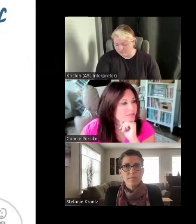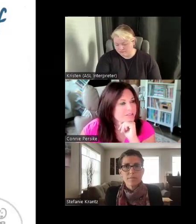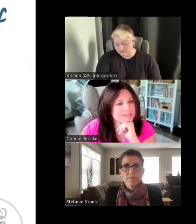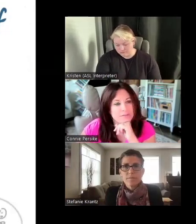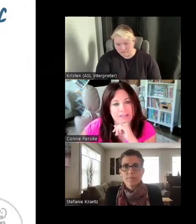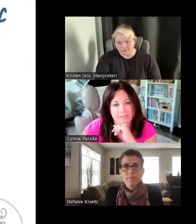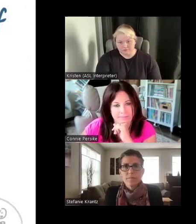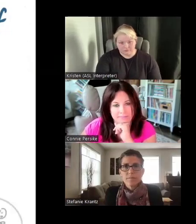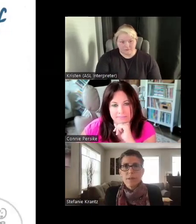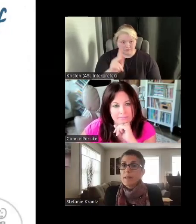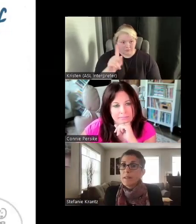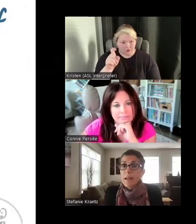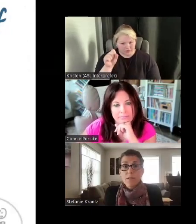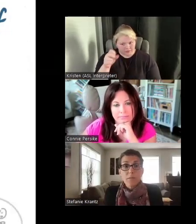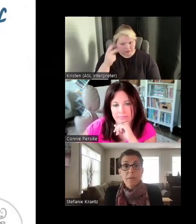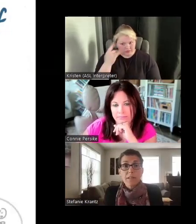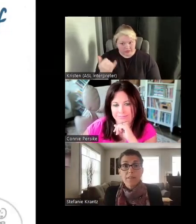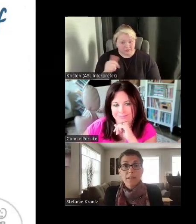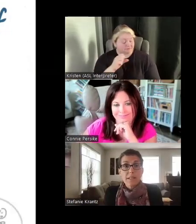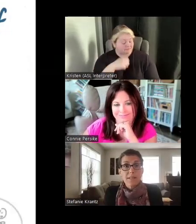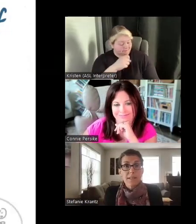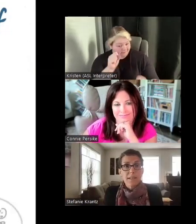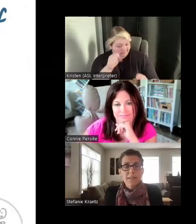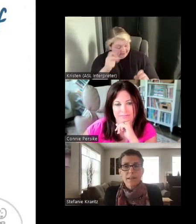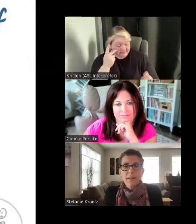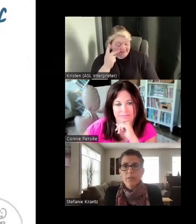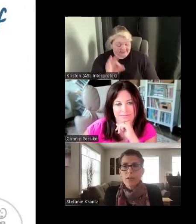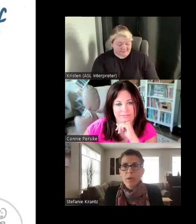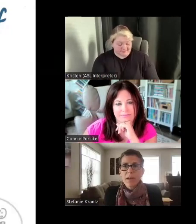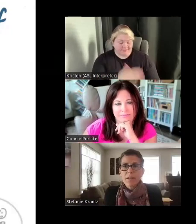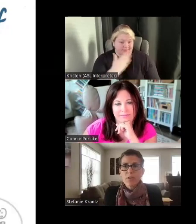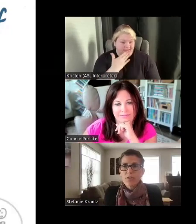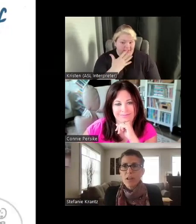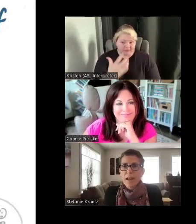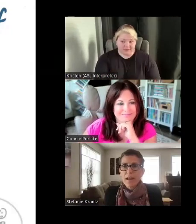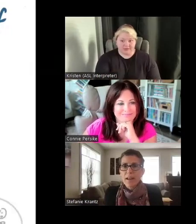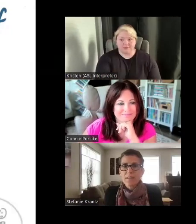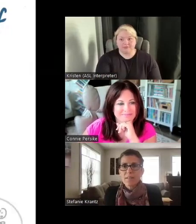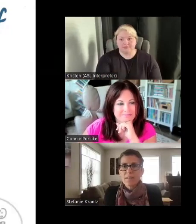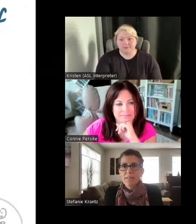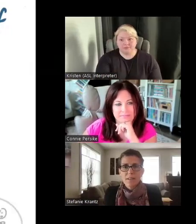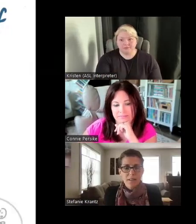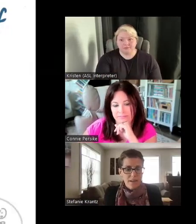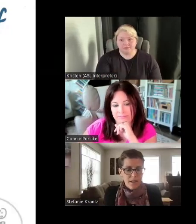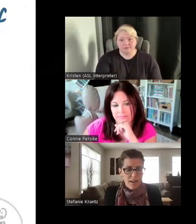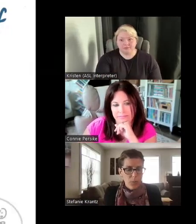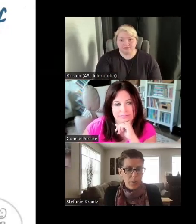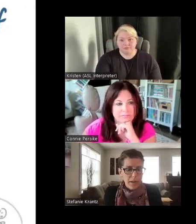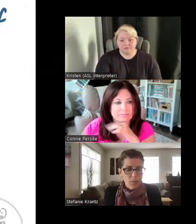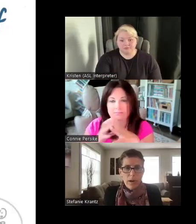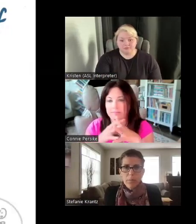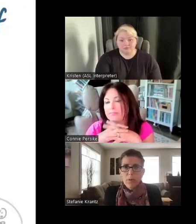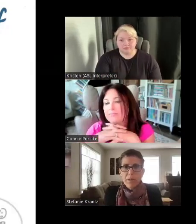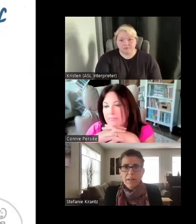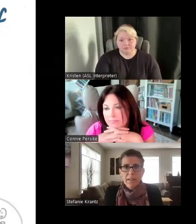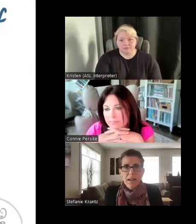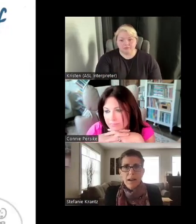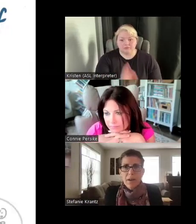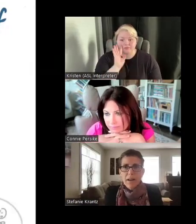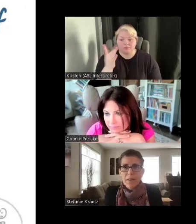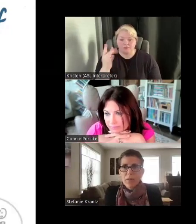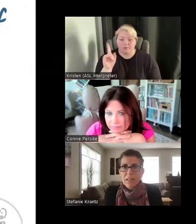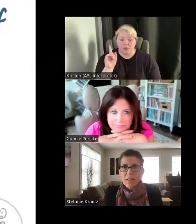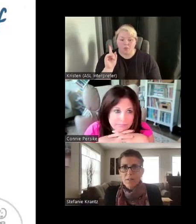Okay, now you can see it, right? Yes, we can definitely see it. Thank you so much. I'll wait 1 more